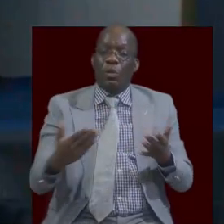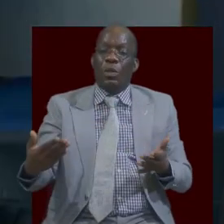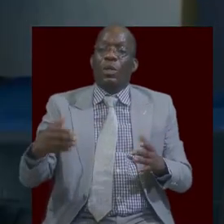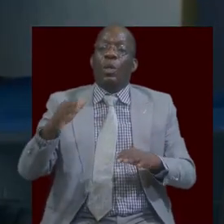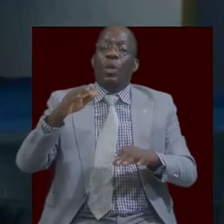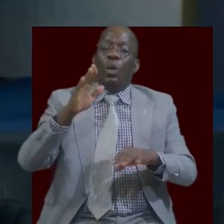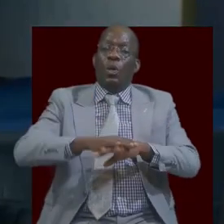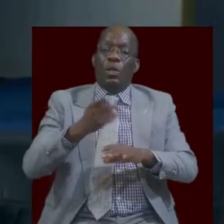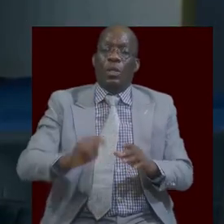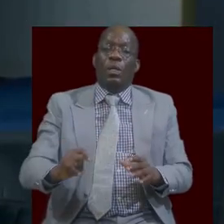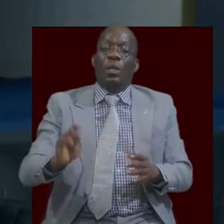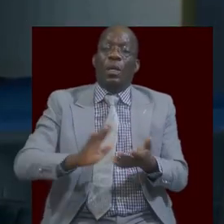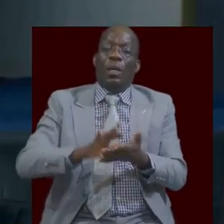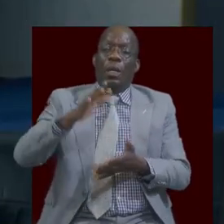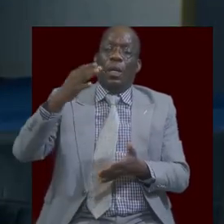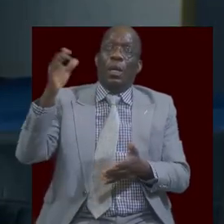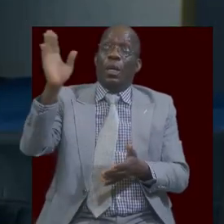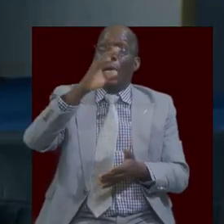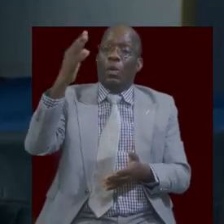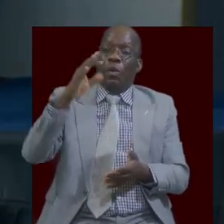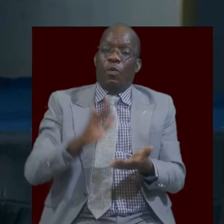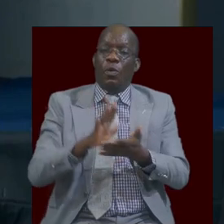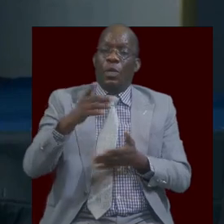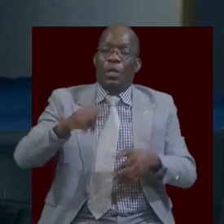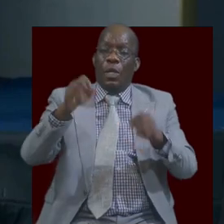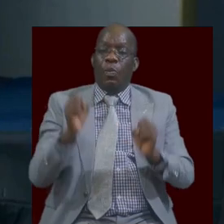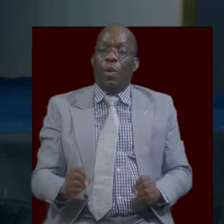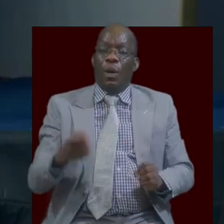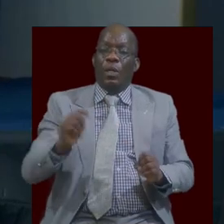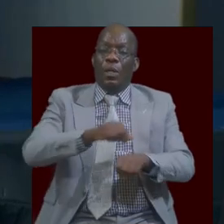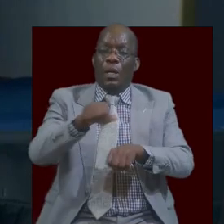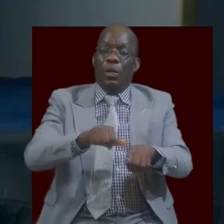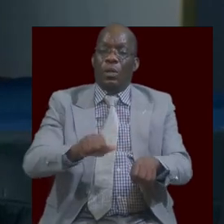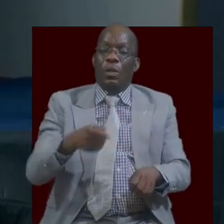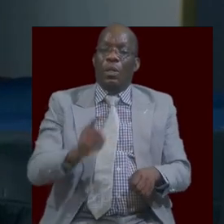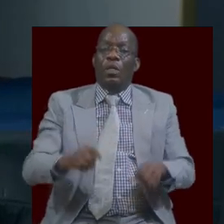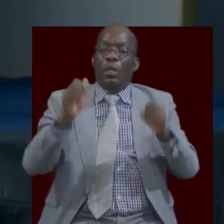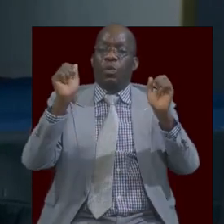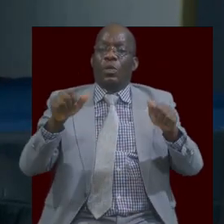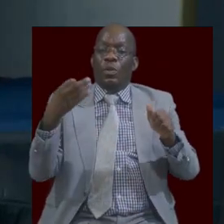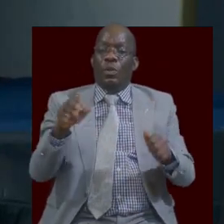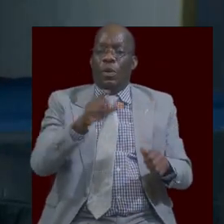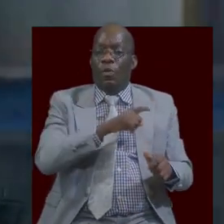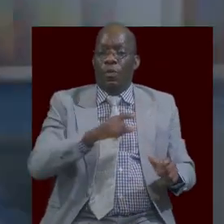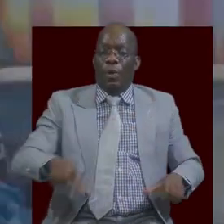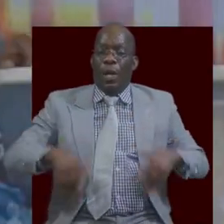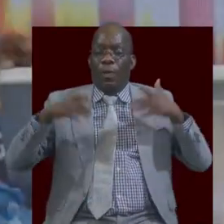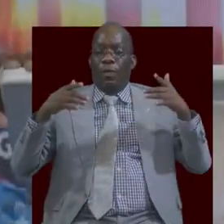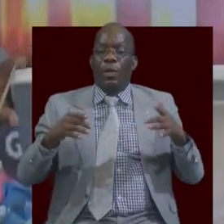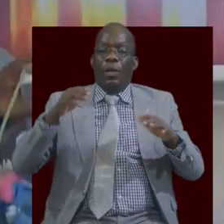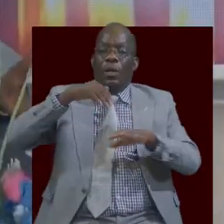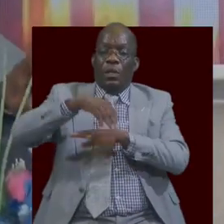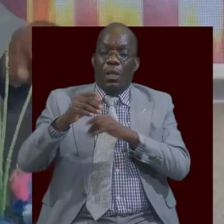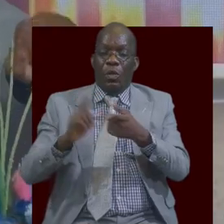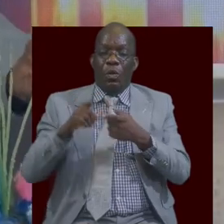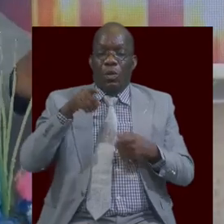The power, the anointing, the achievement, the possibilities of life already sent to you. Check